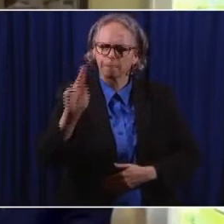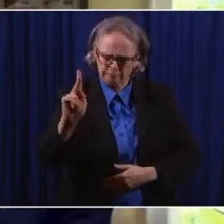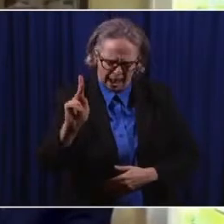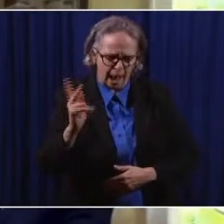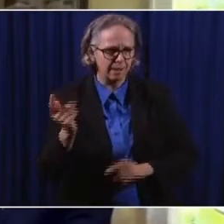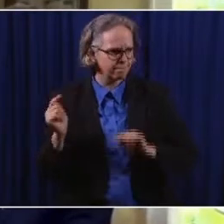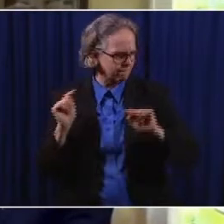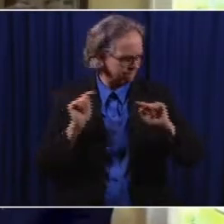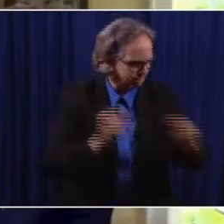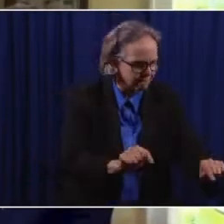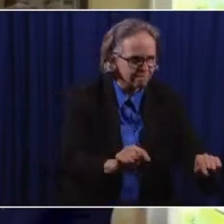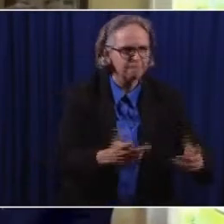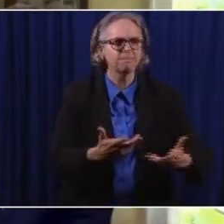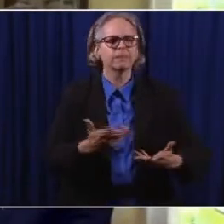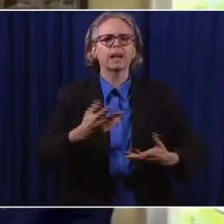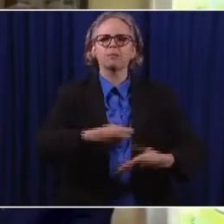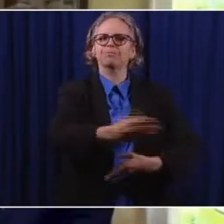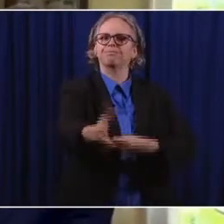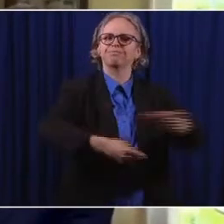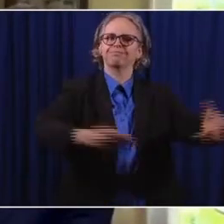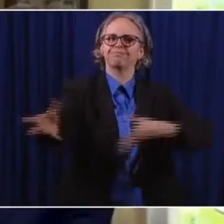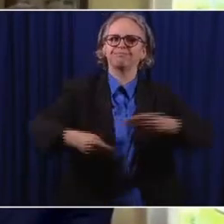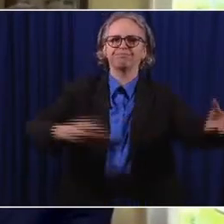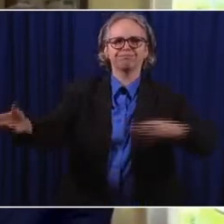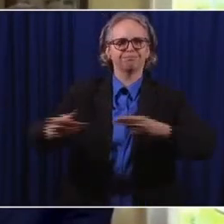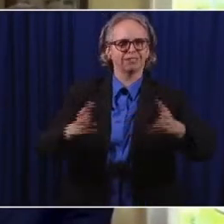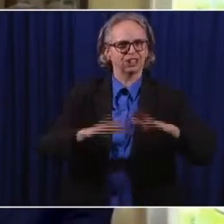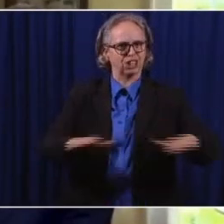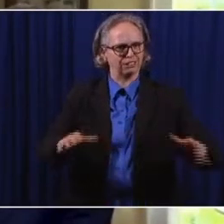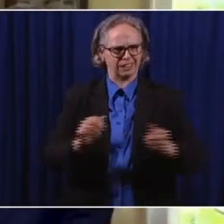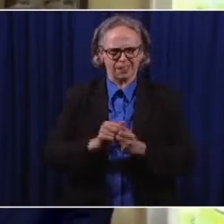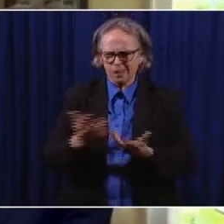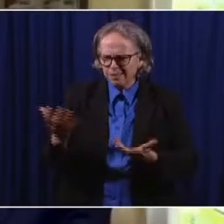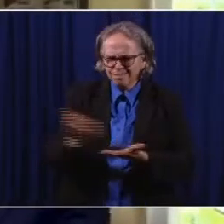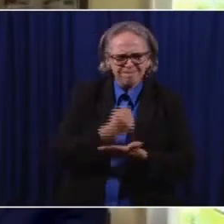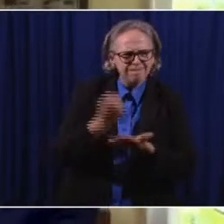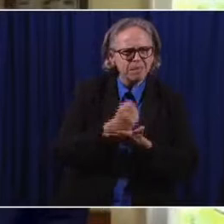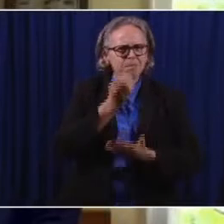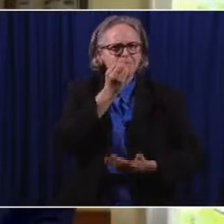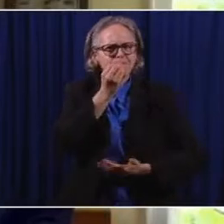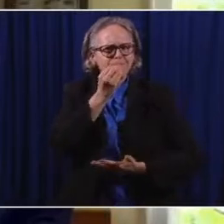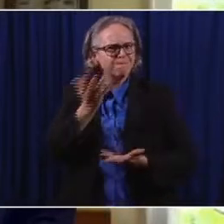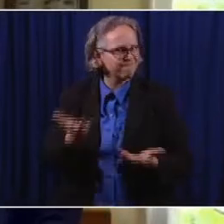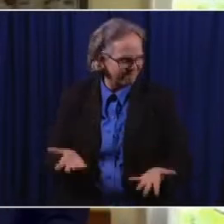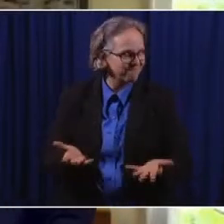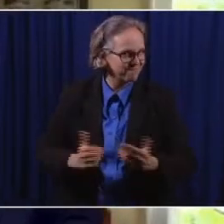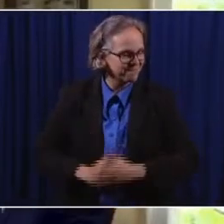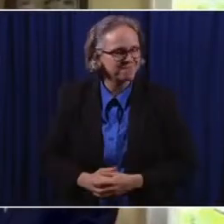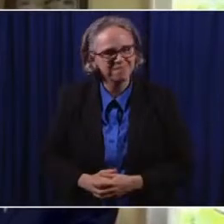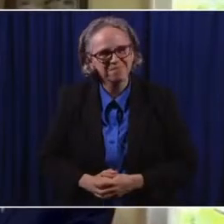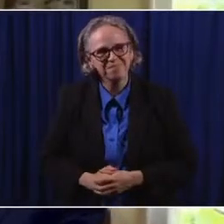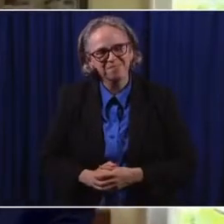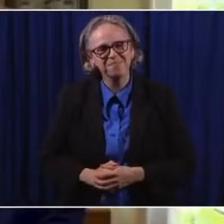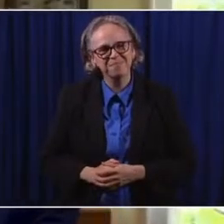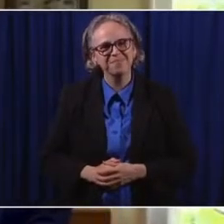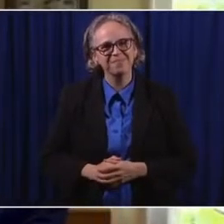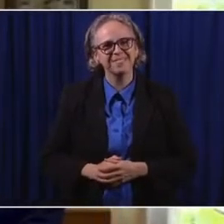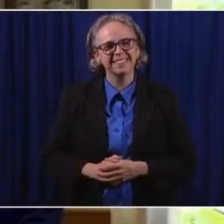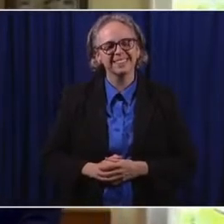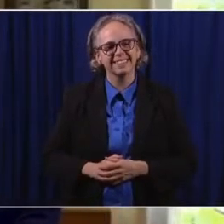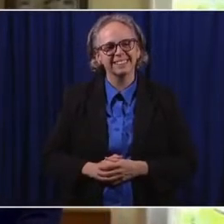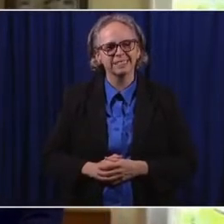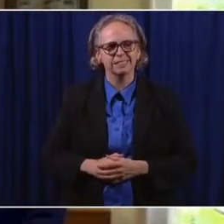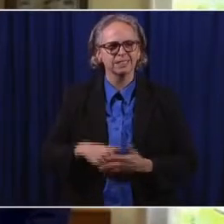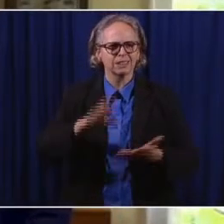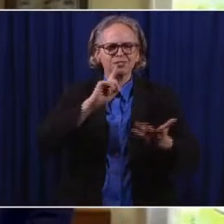the kids also got the little STEM boxes. So I think they're finding lots of fun ways